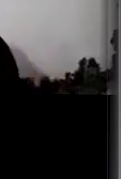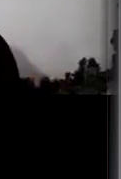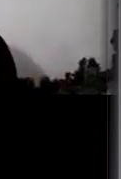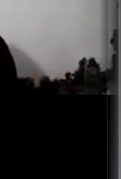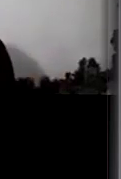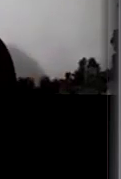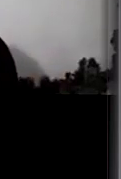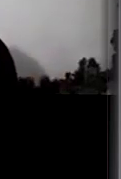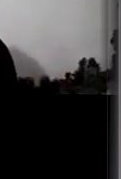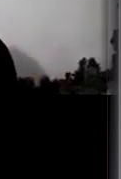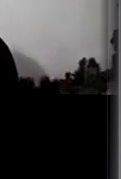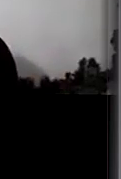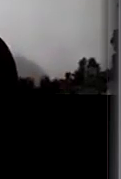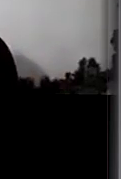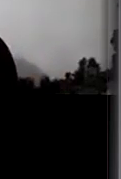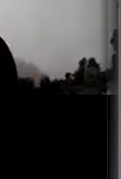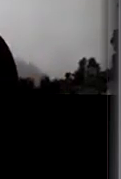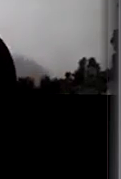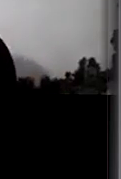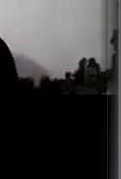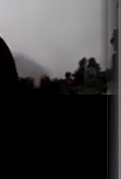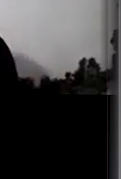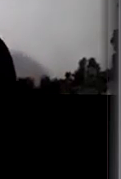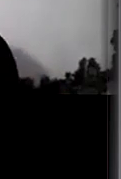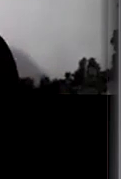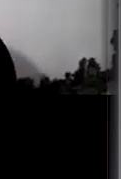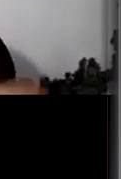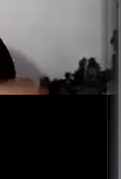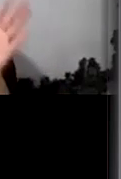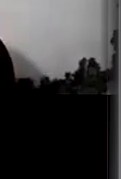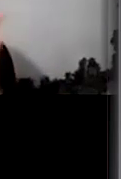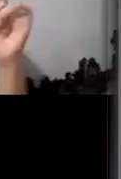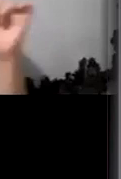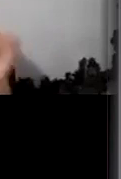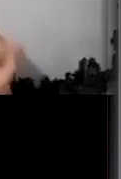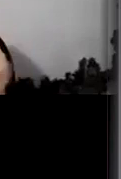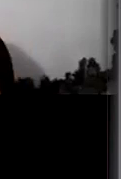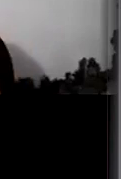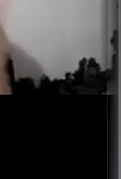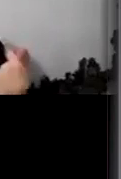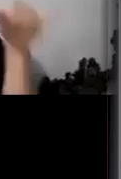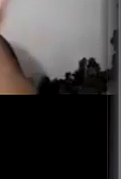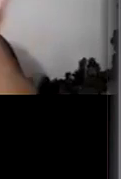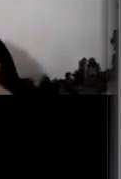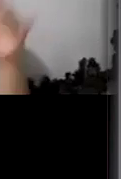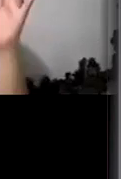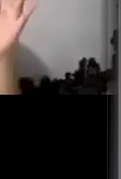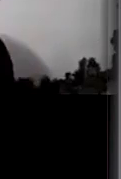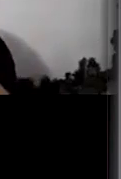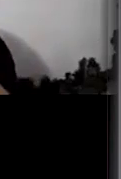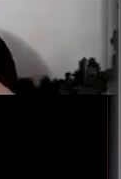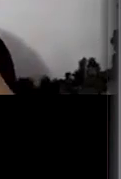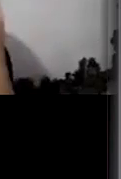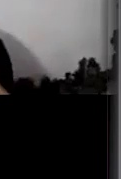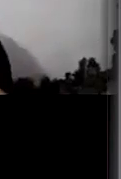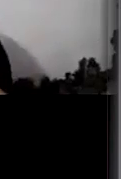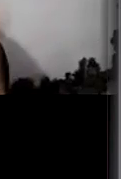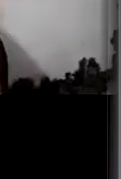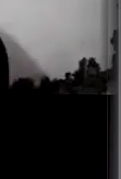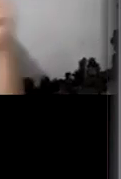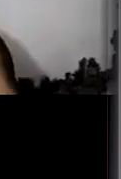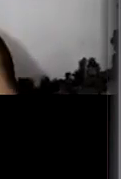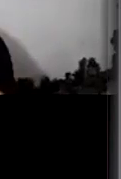regularly. Because password is very important in securing your emails. Same with your